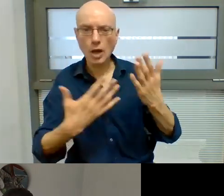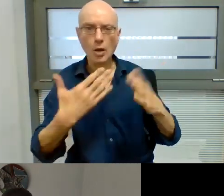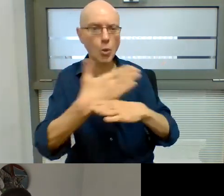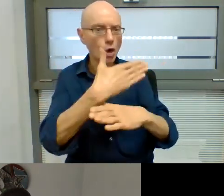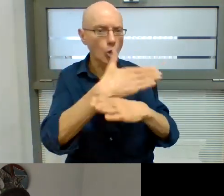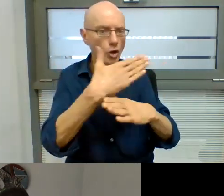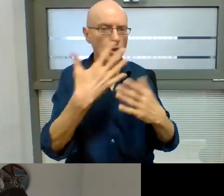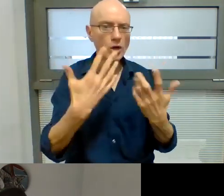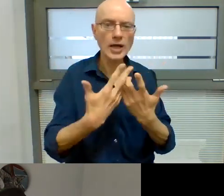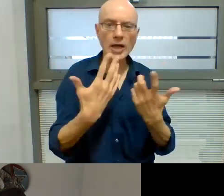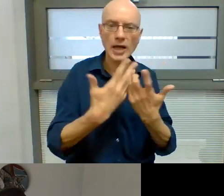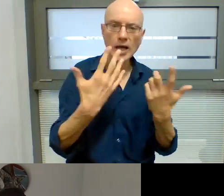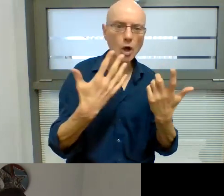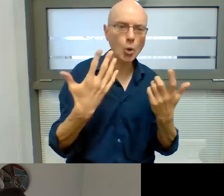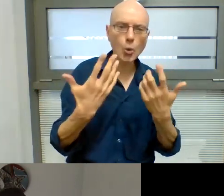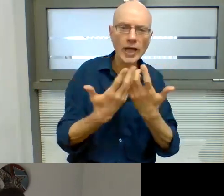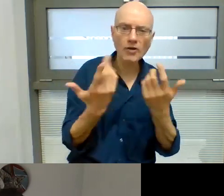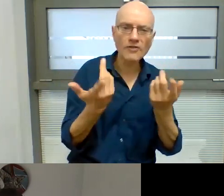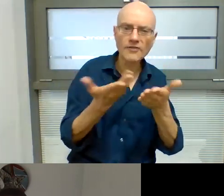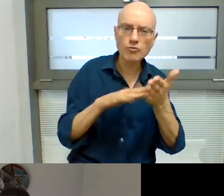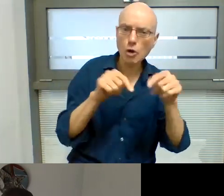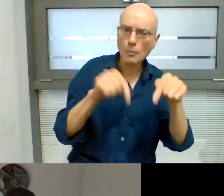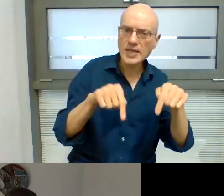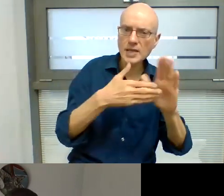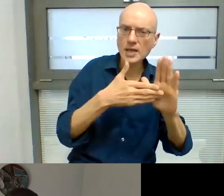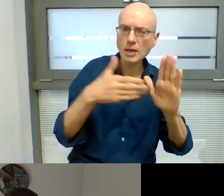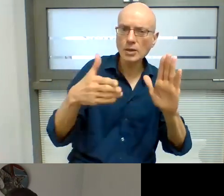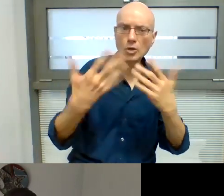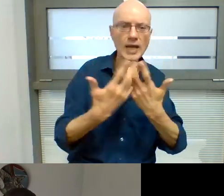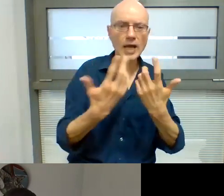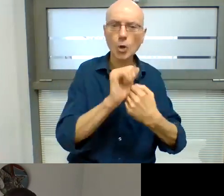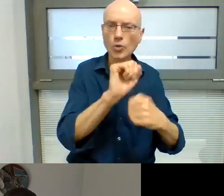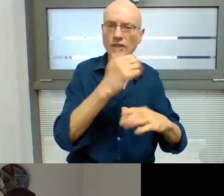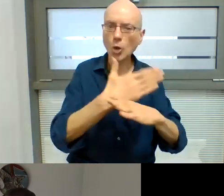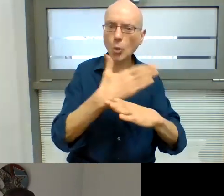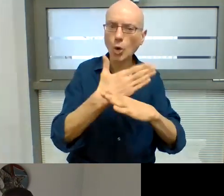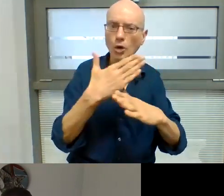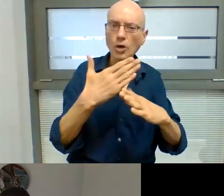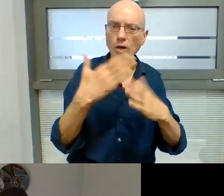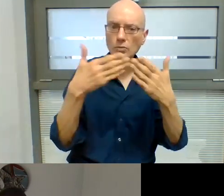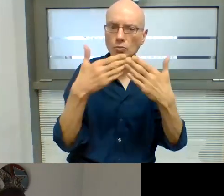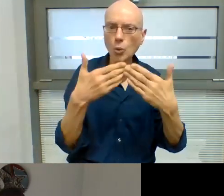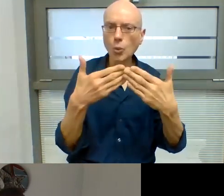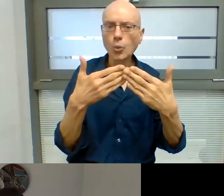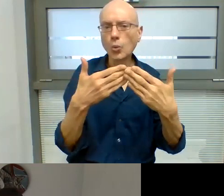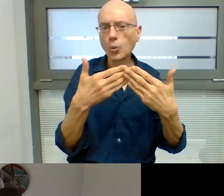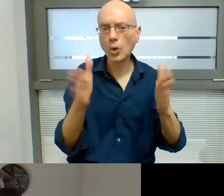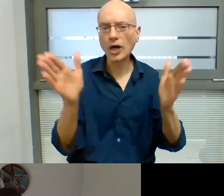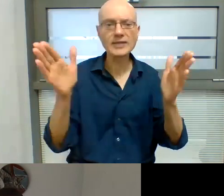to sort of like get from here, you know, how to get their work seen in the wider world,